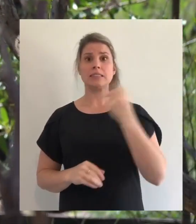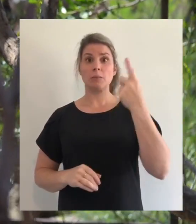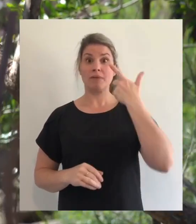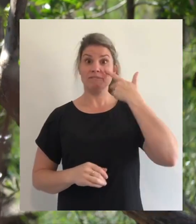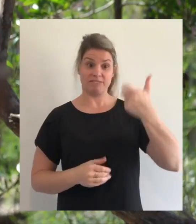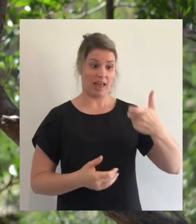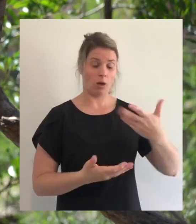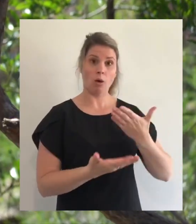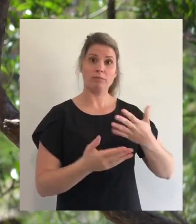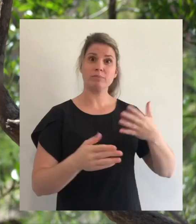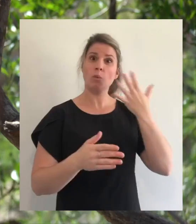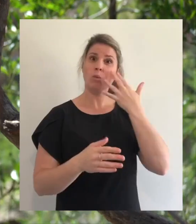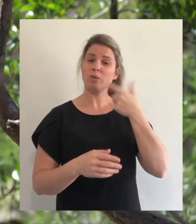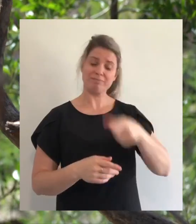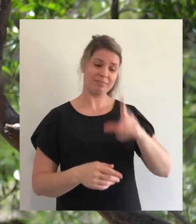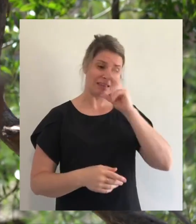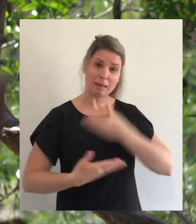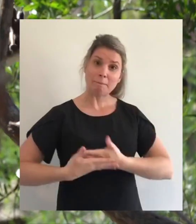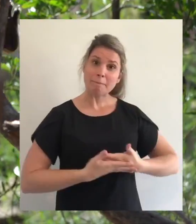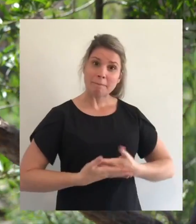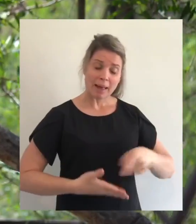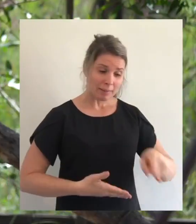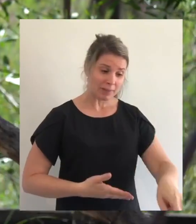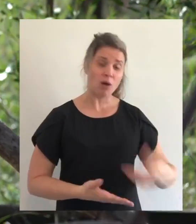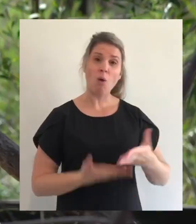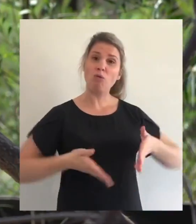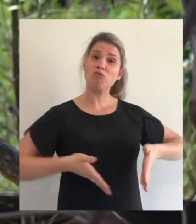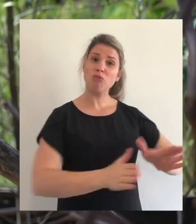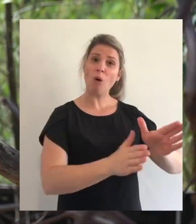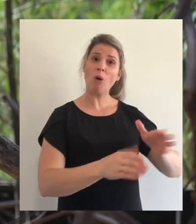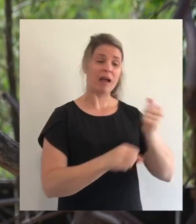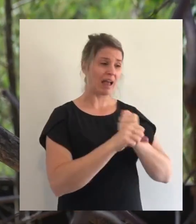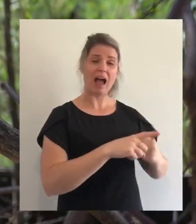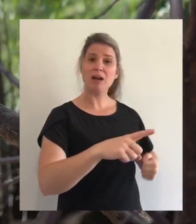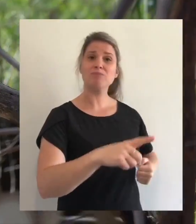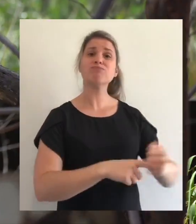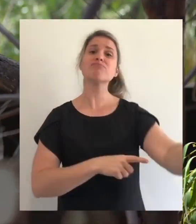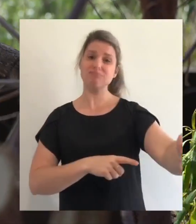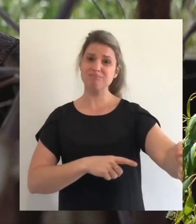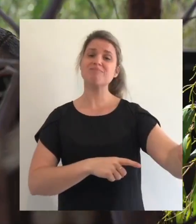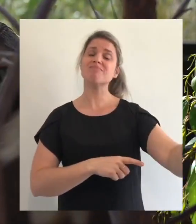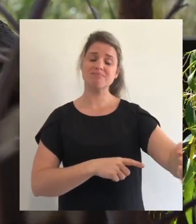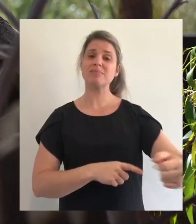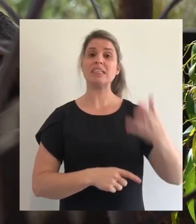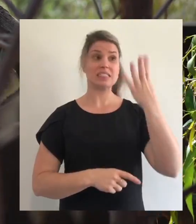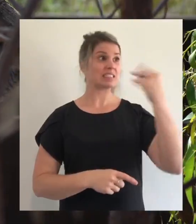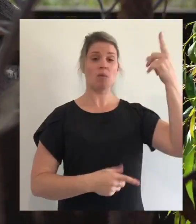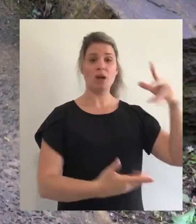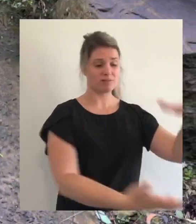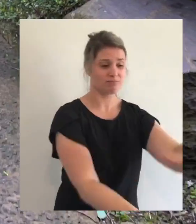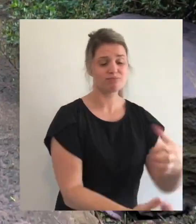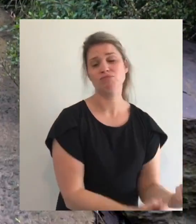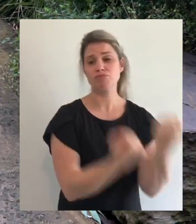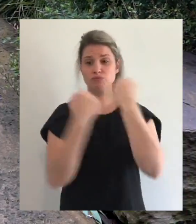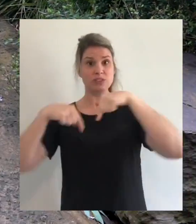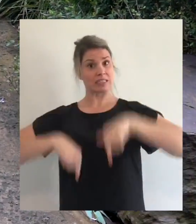little joey. Unfortunately, when he was very young, he was actually hit by a car as a wild koala, but was picked up by a wildlife rescuer, brought into our